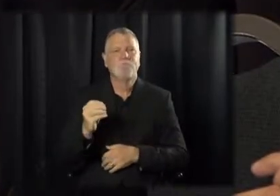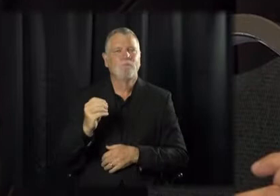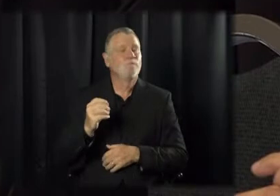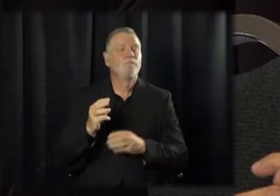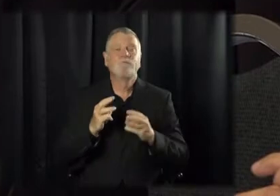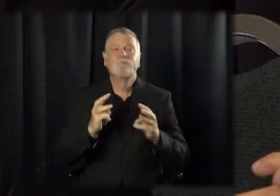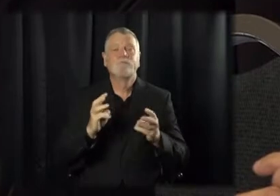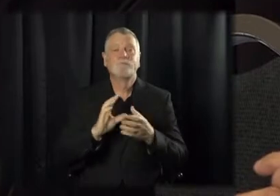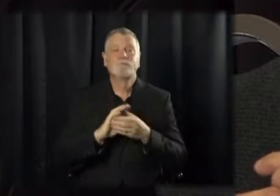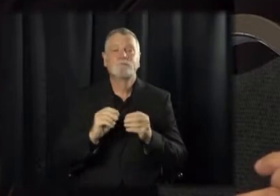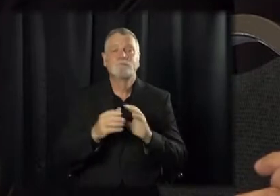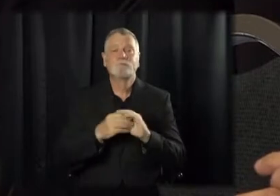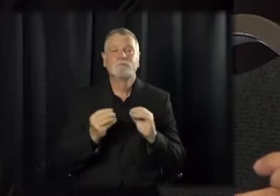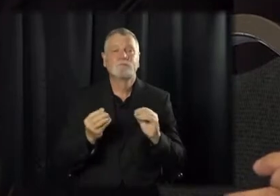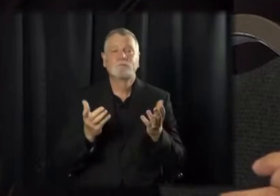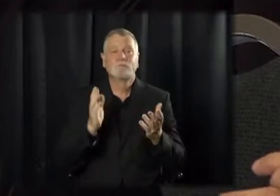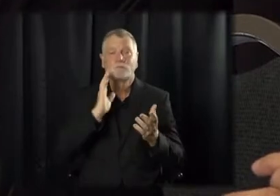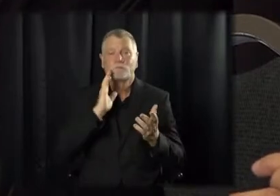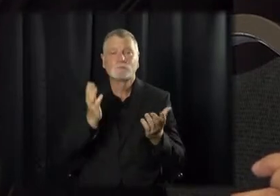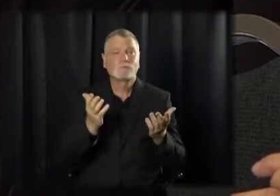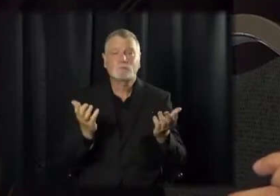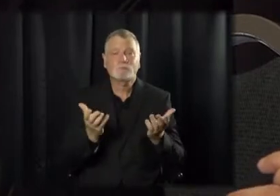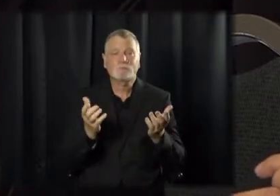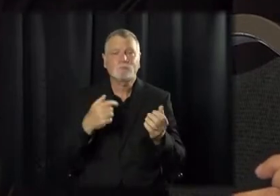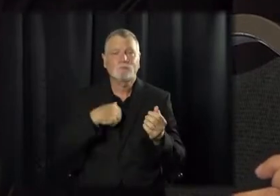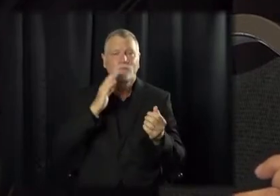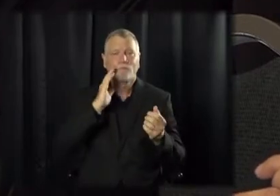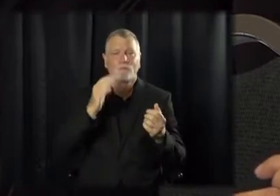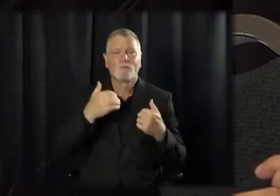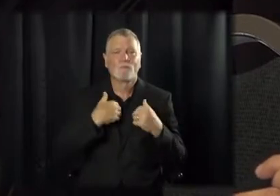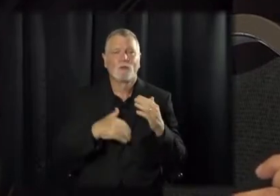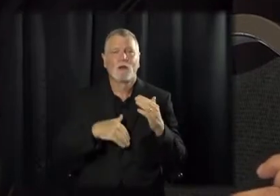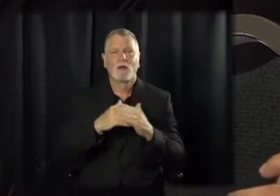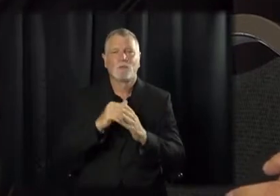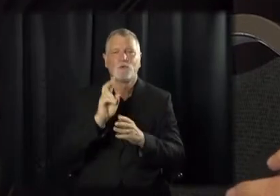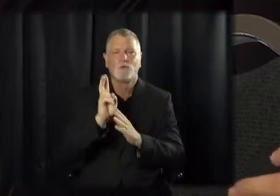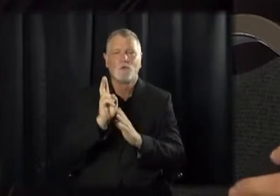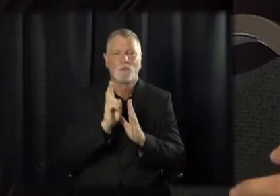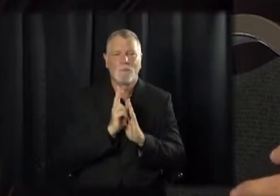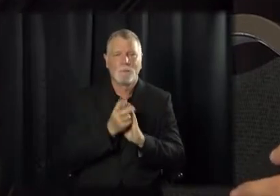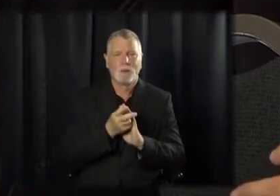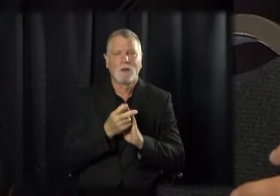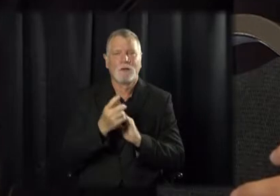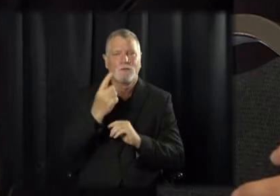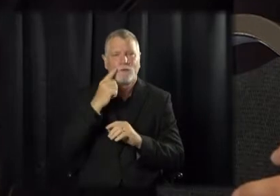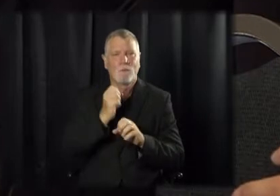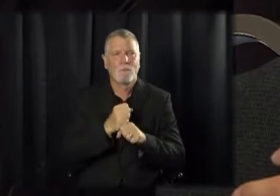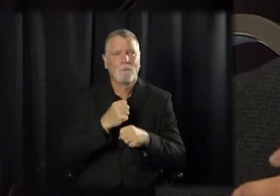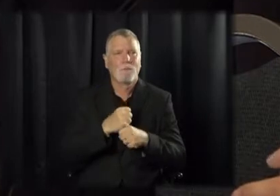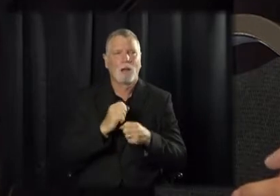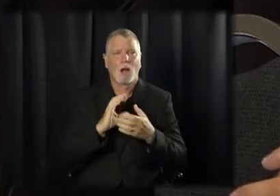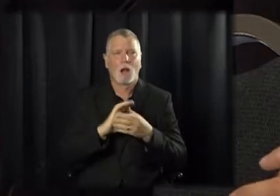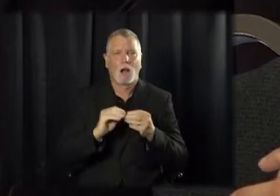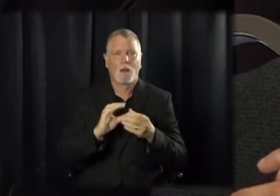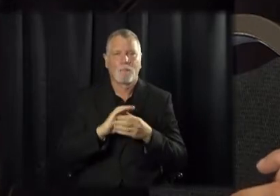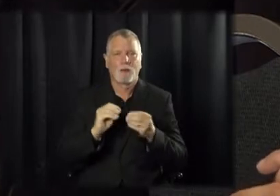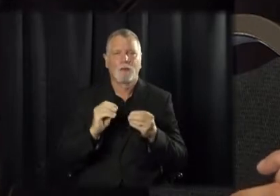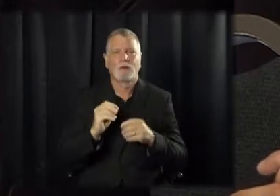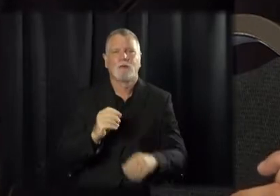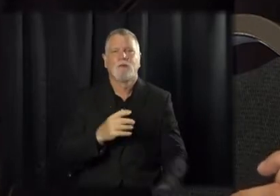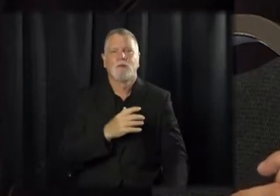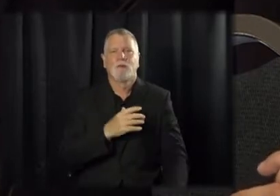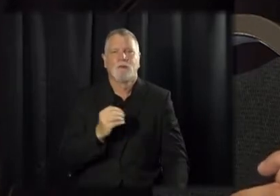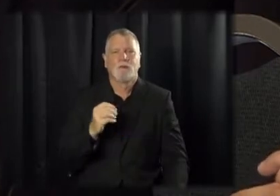way the comments will work, as usual, is you will have up to 2 minutes to make a comment.